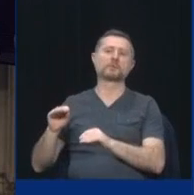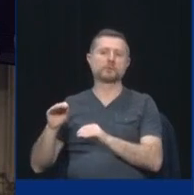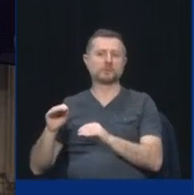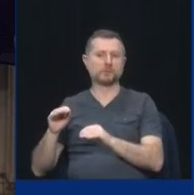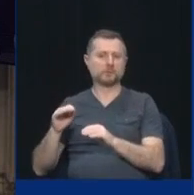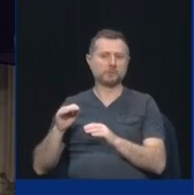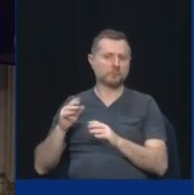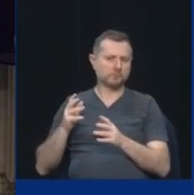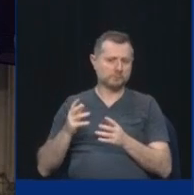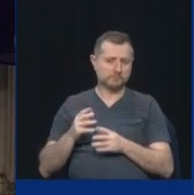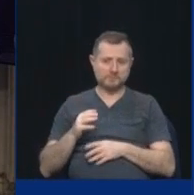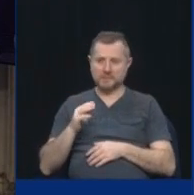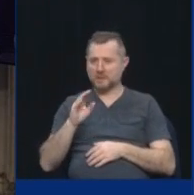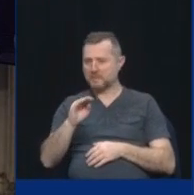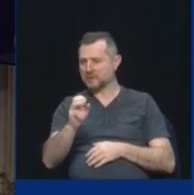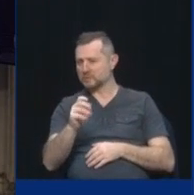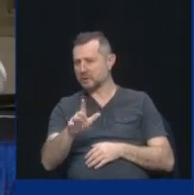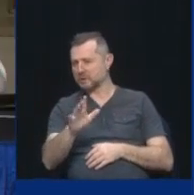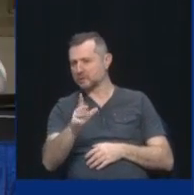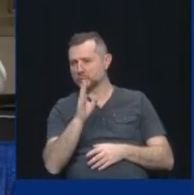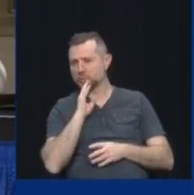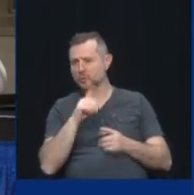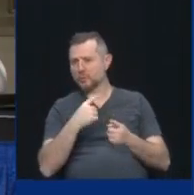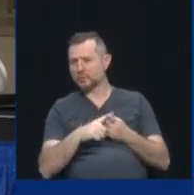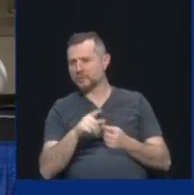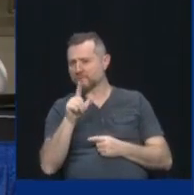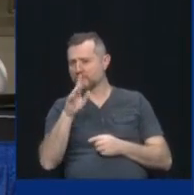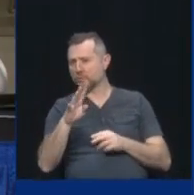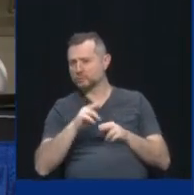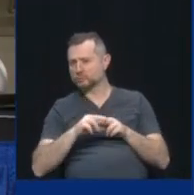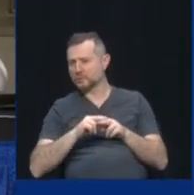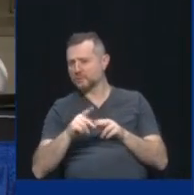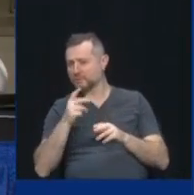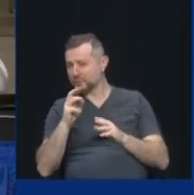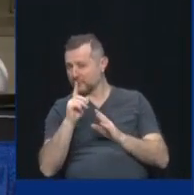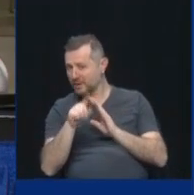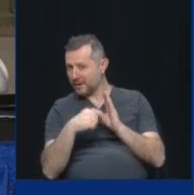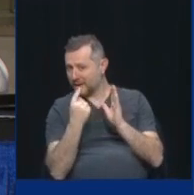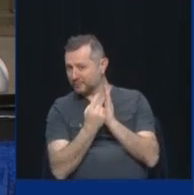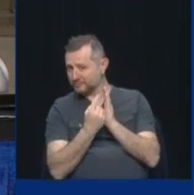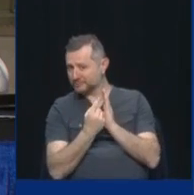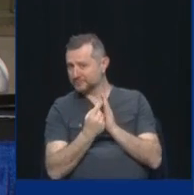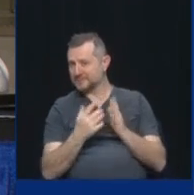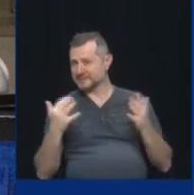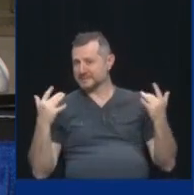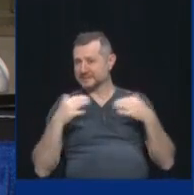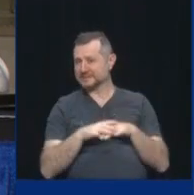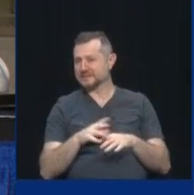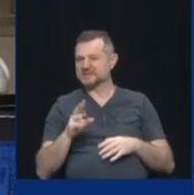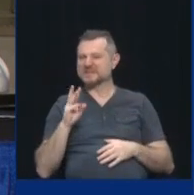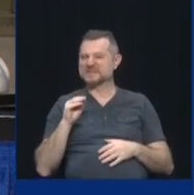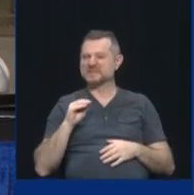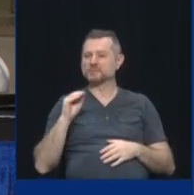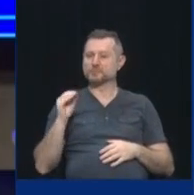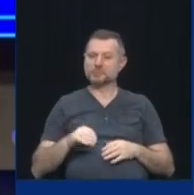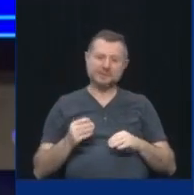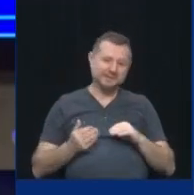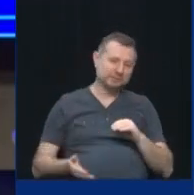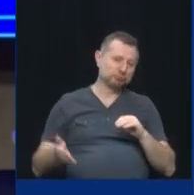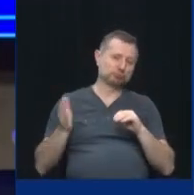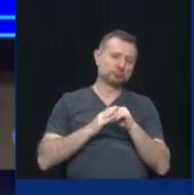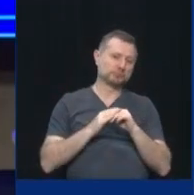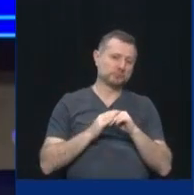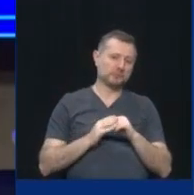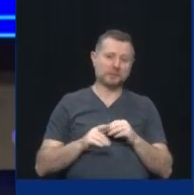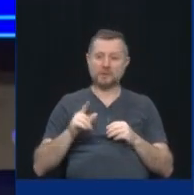about here is 24 trains an hour. That is like a 60% increase over the capacity. Long Islanders